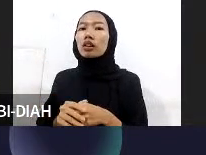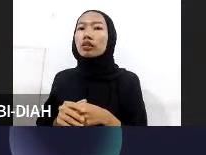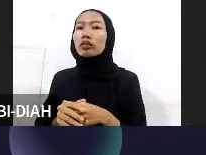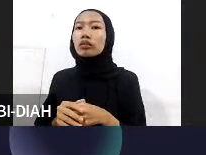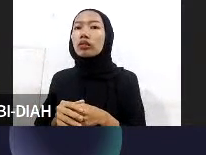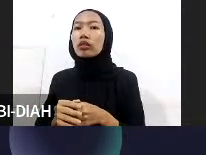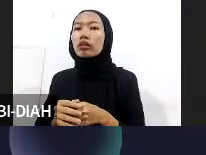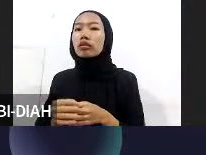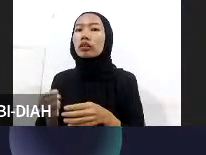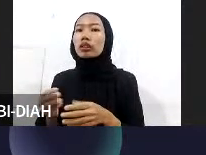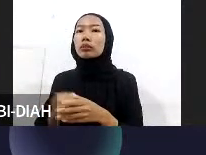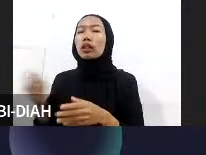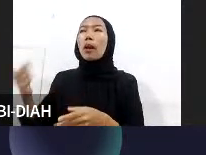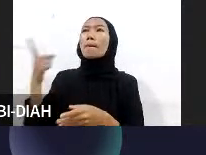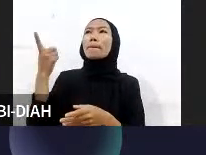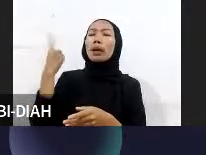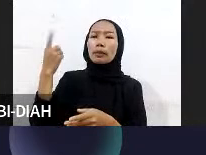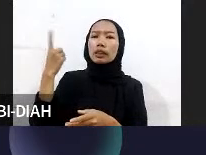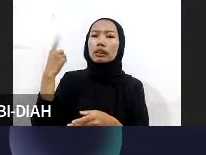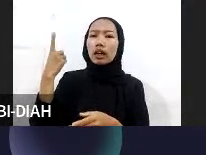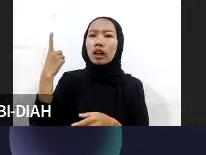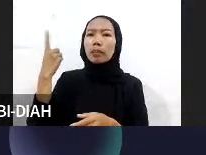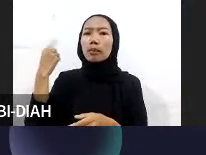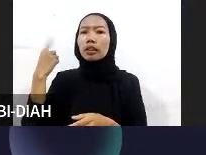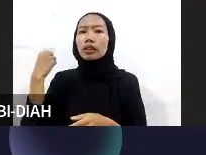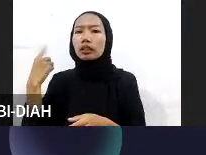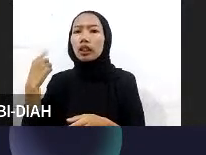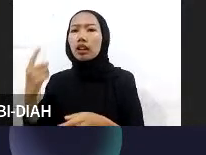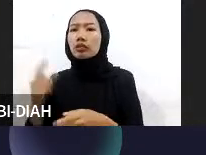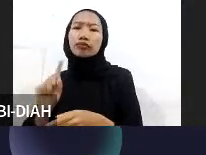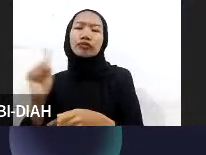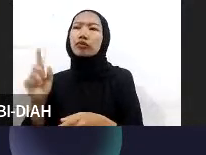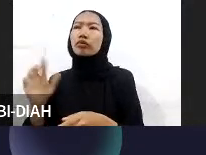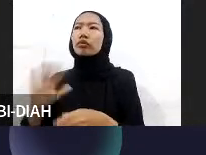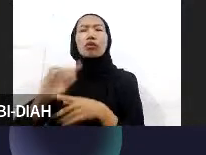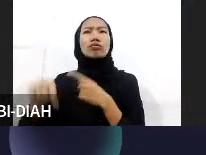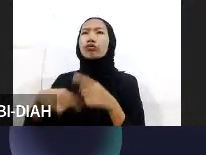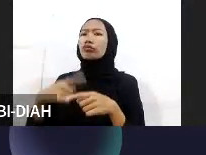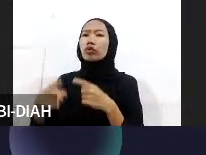because governments don't always consider